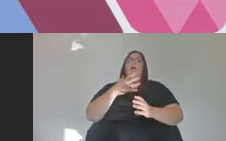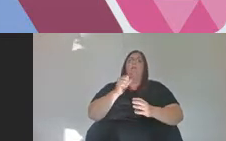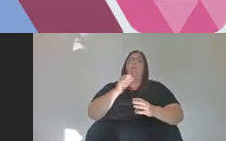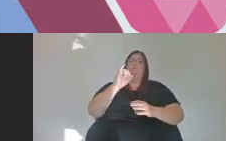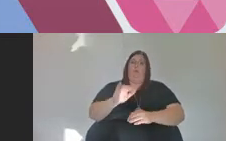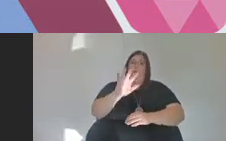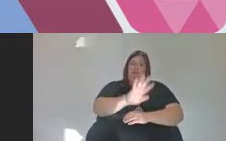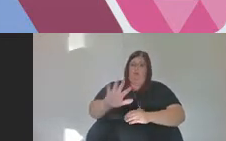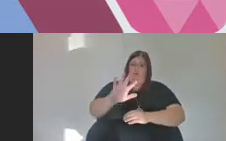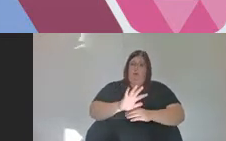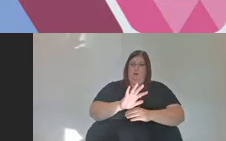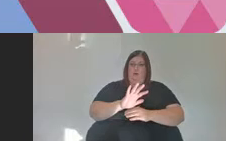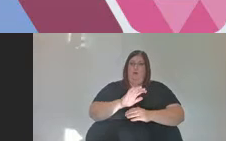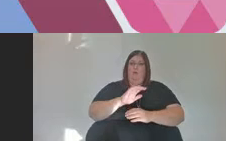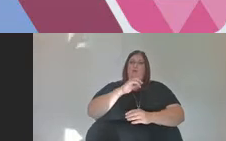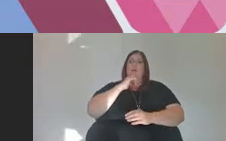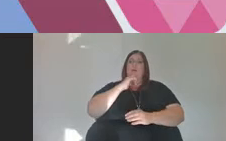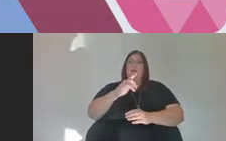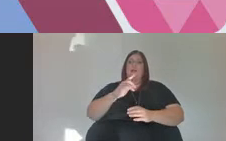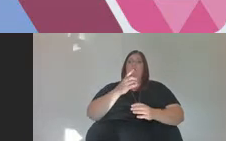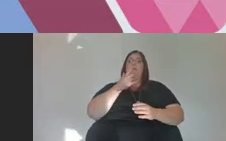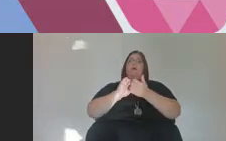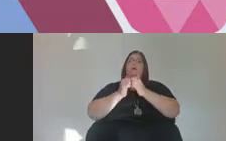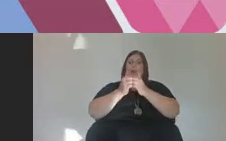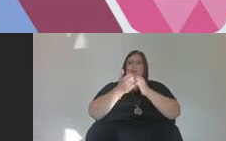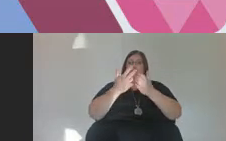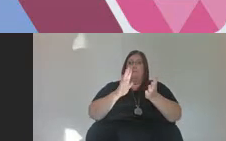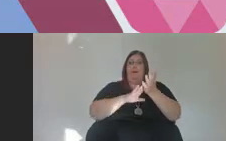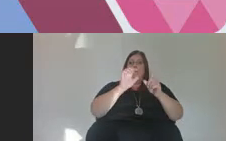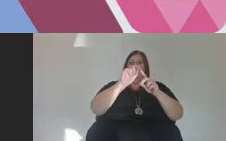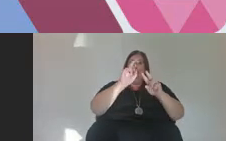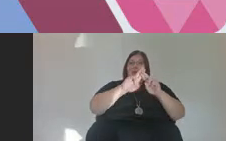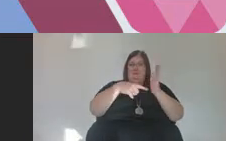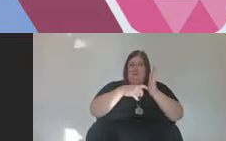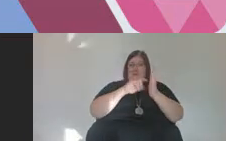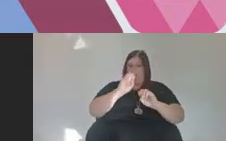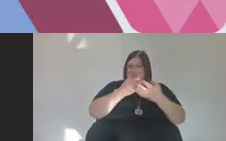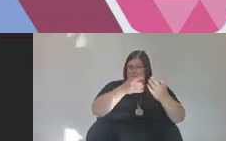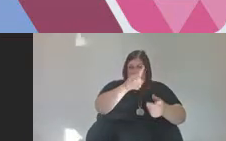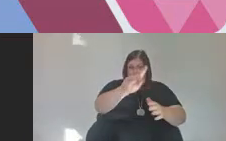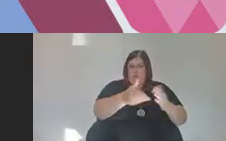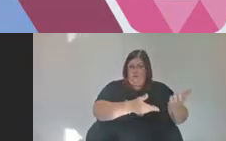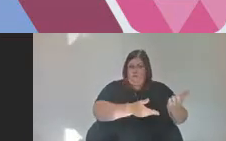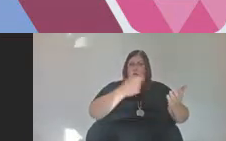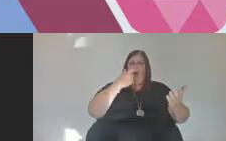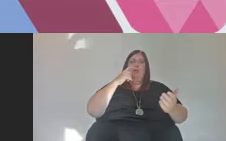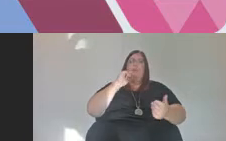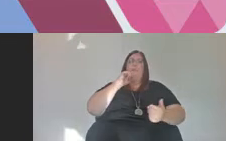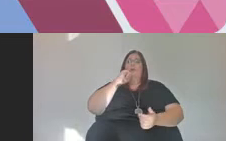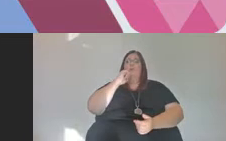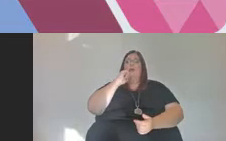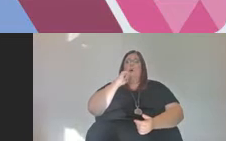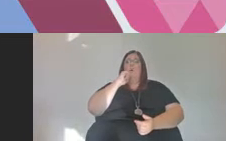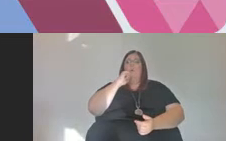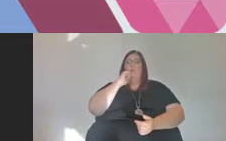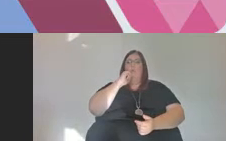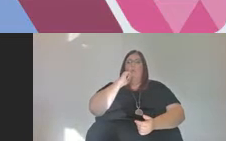Service delivered by our colleagues at Midlands Partnership Foundation Trust, we do now believe we can move forward and formally stand down